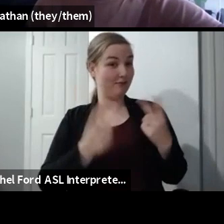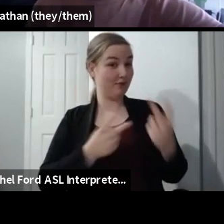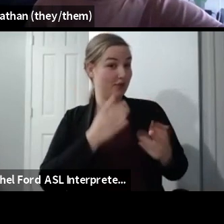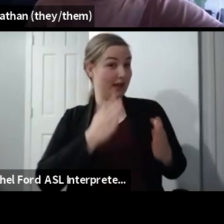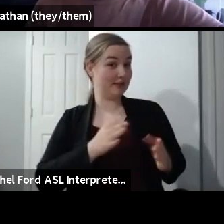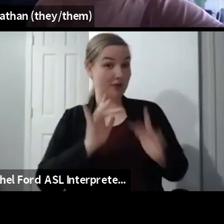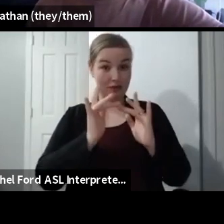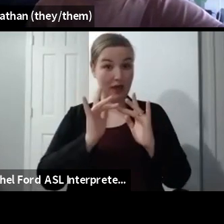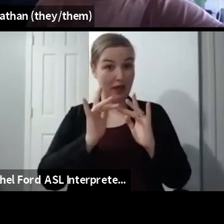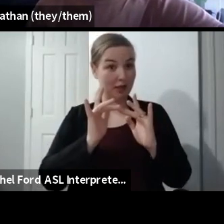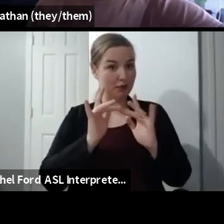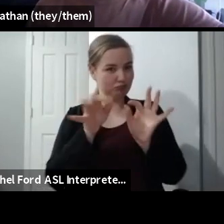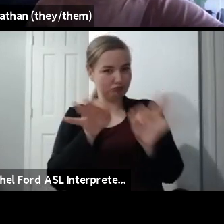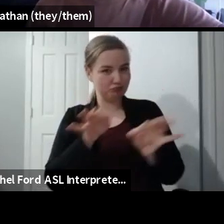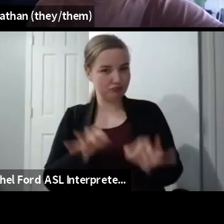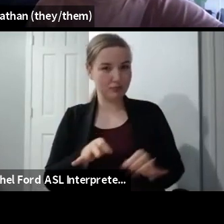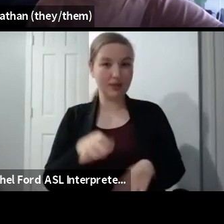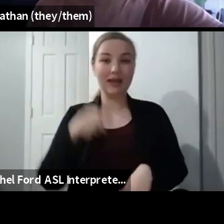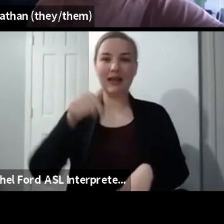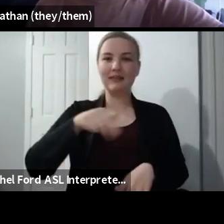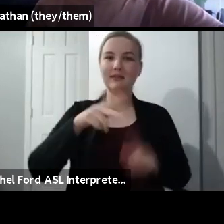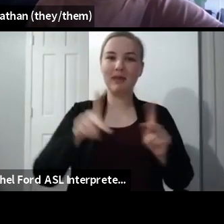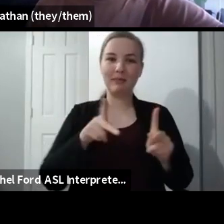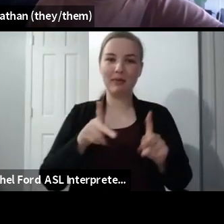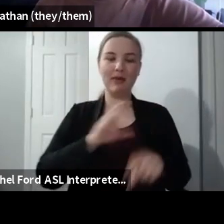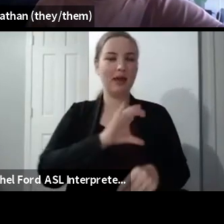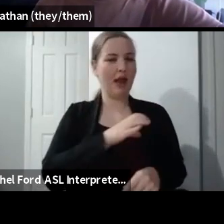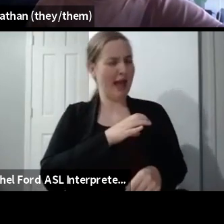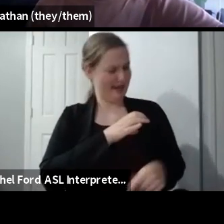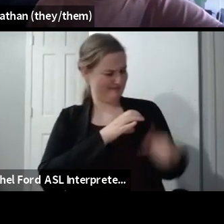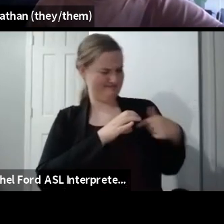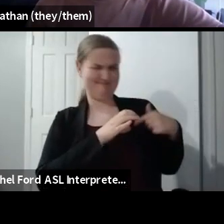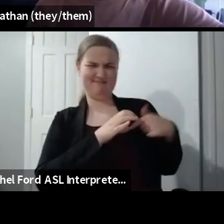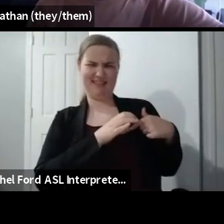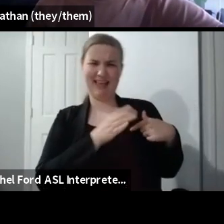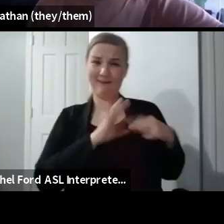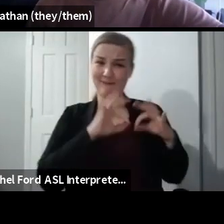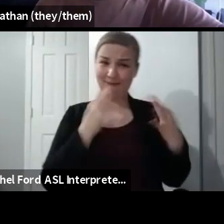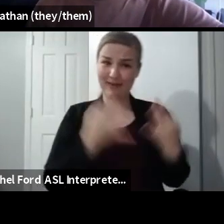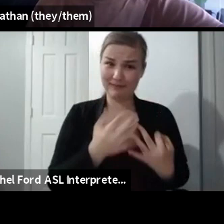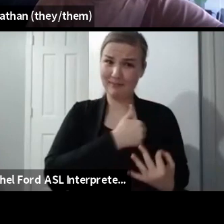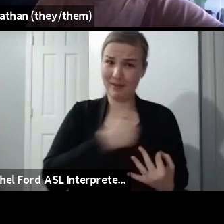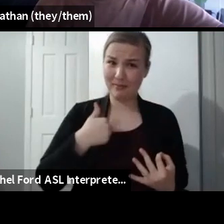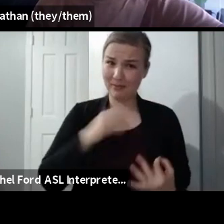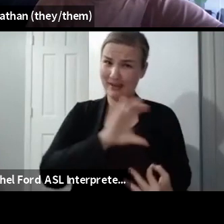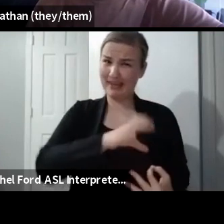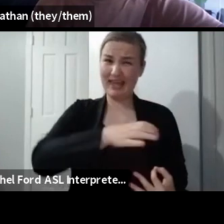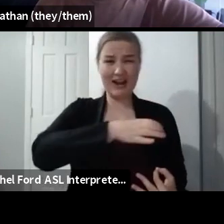these characters, I hate calling our family member characters, however,